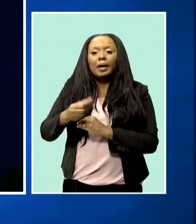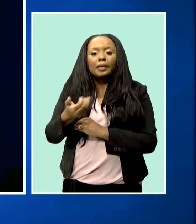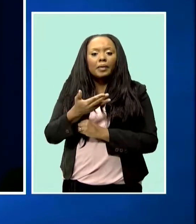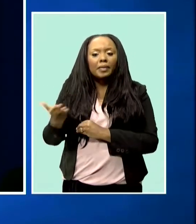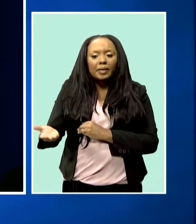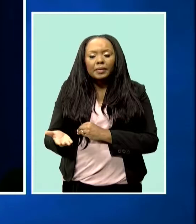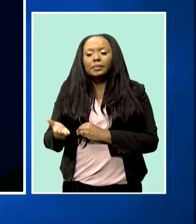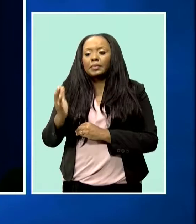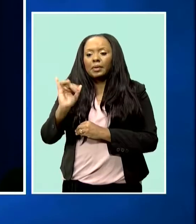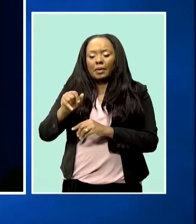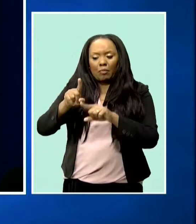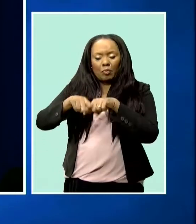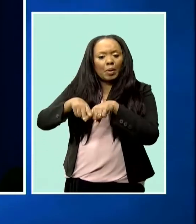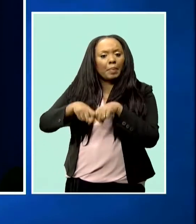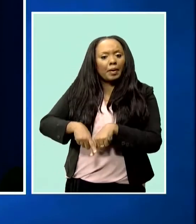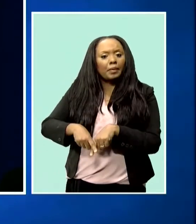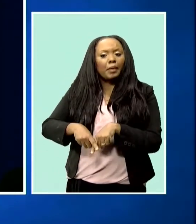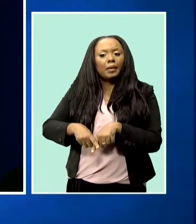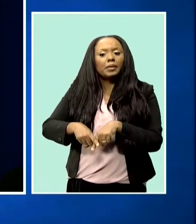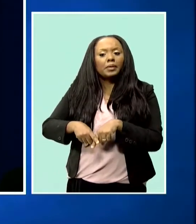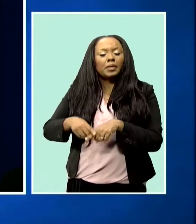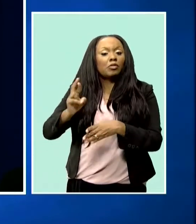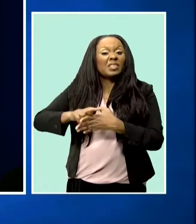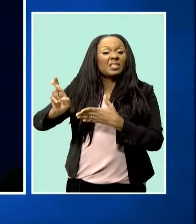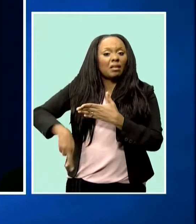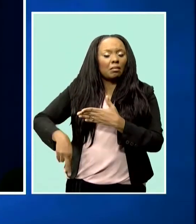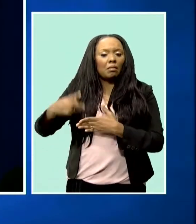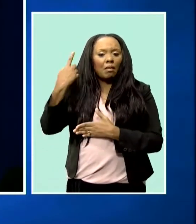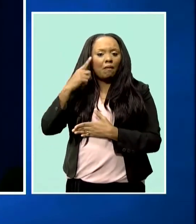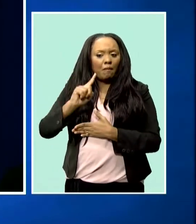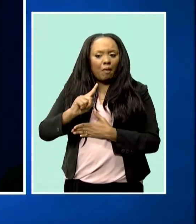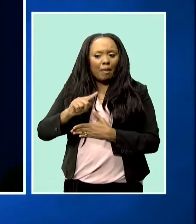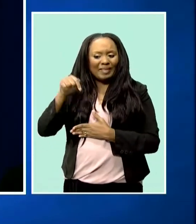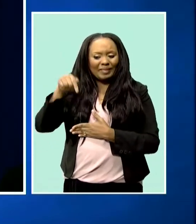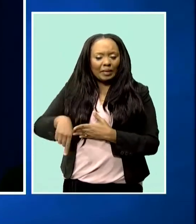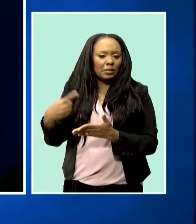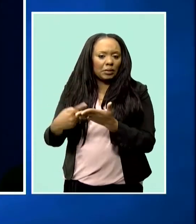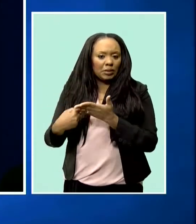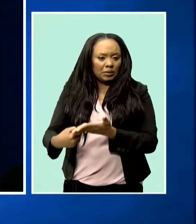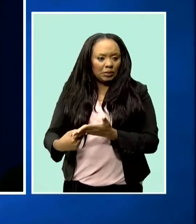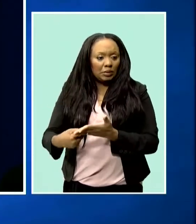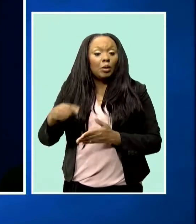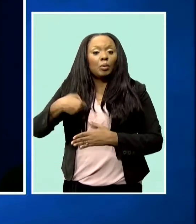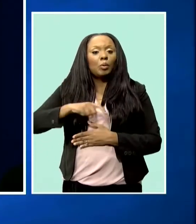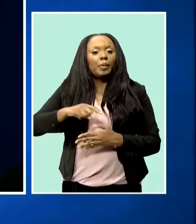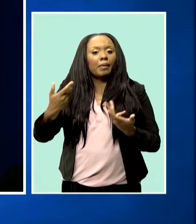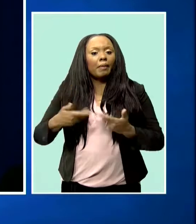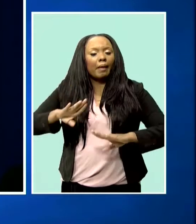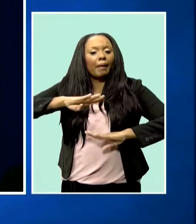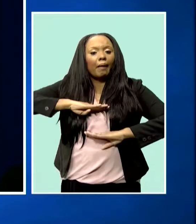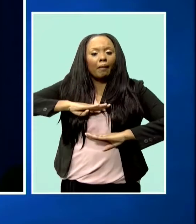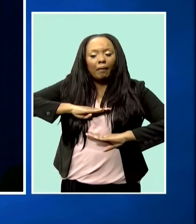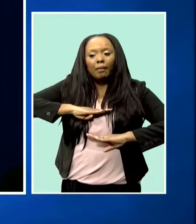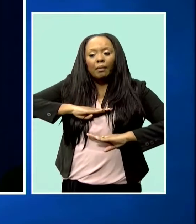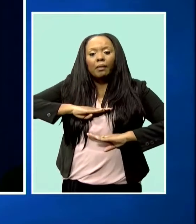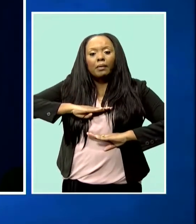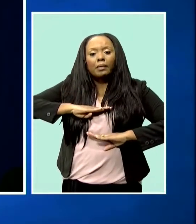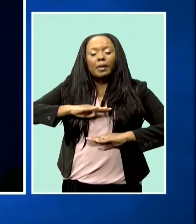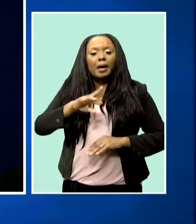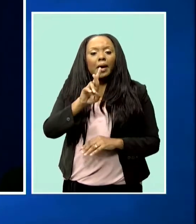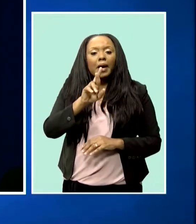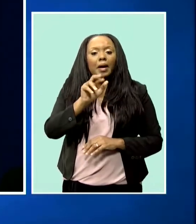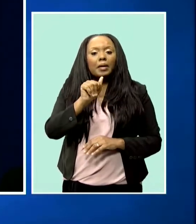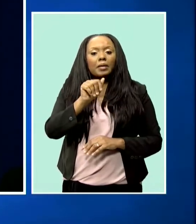on the depreciation policy and rates. The Commission is also satisfied that the issue of depreciation rates